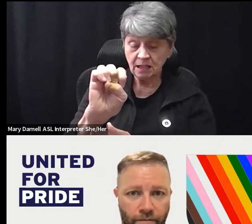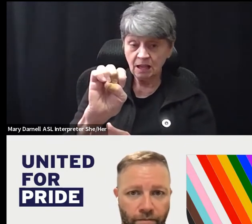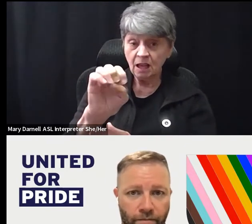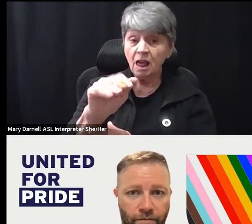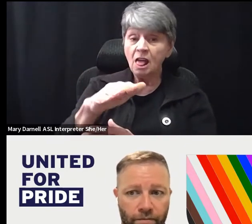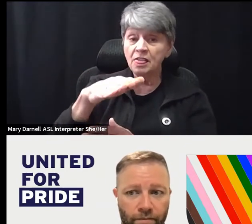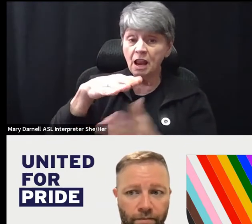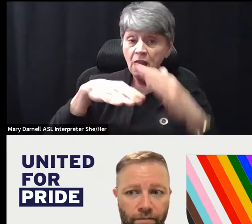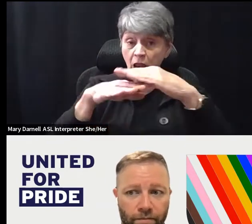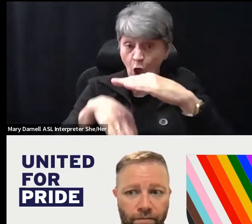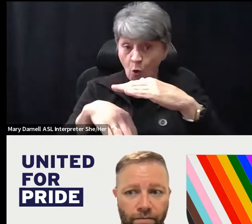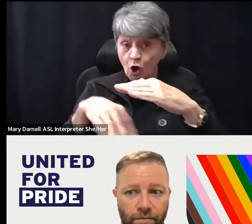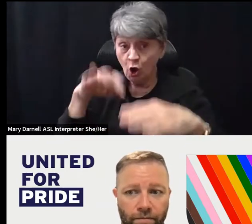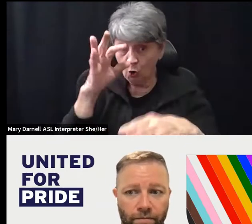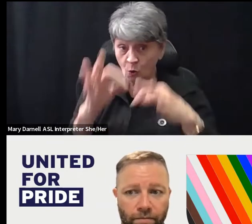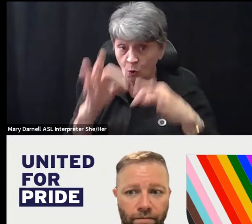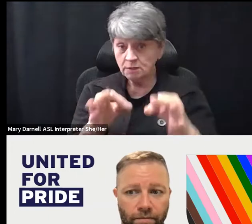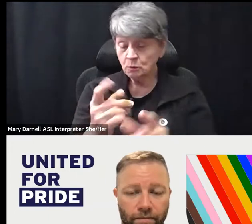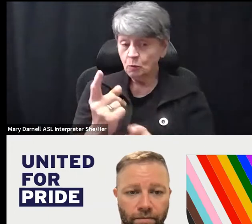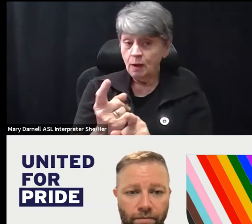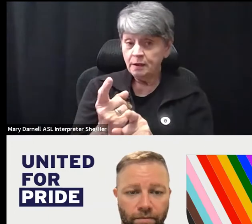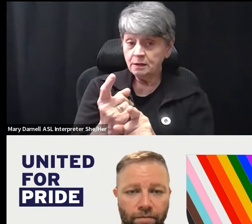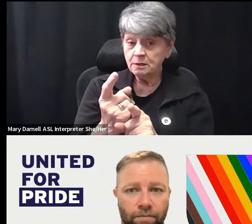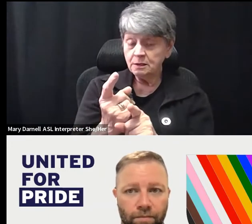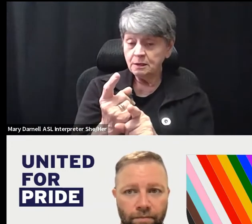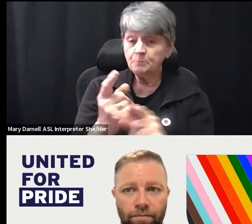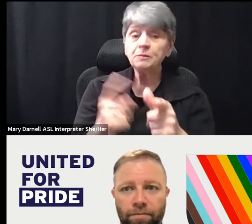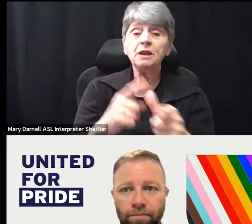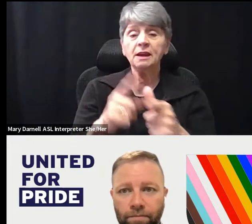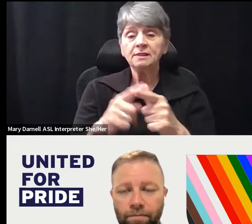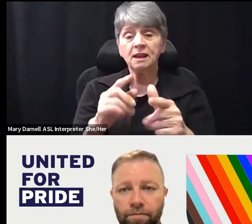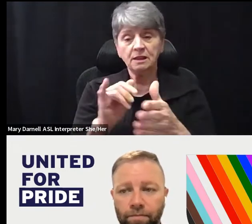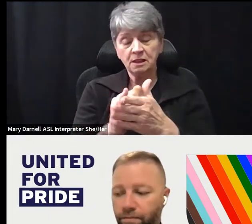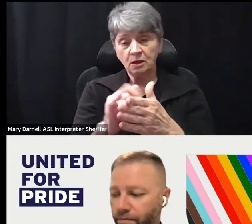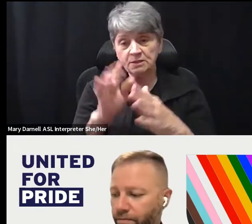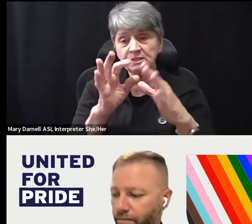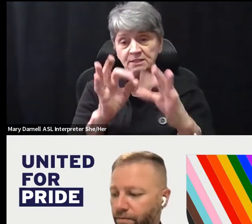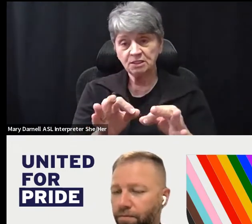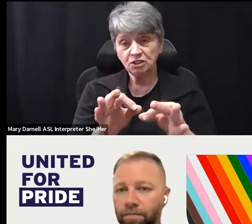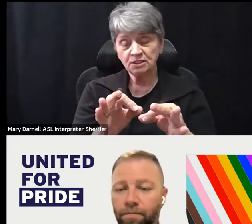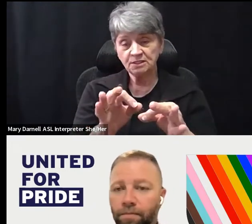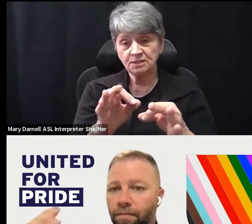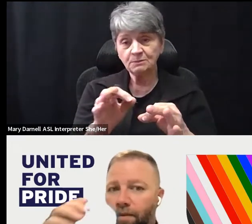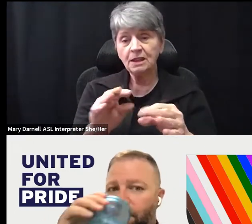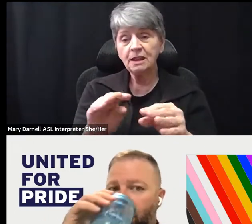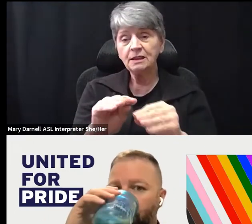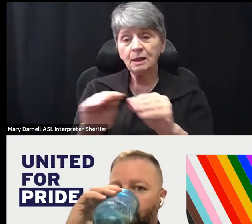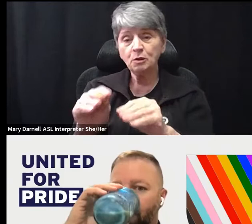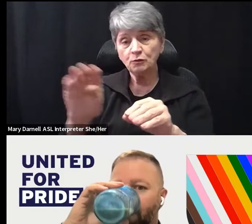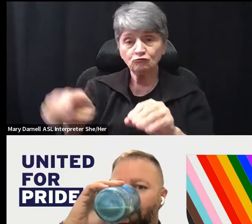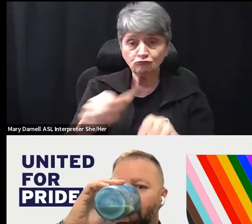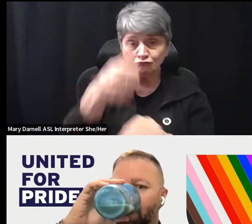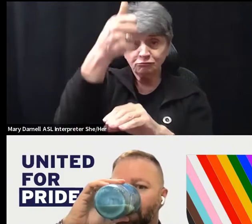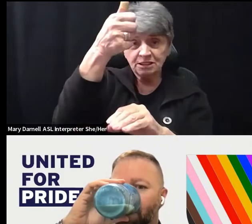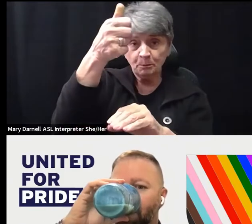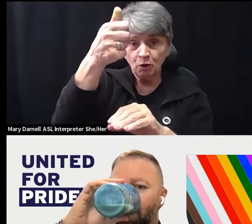decision. And then, you know, those decisions are appealed to the Supreme Court. You know, Maine had its